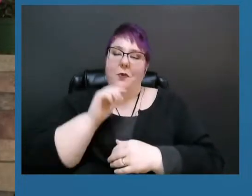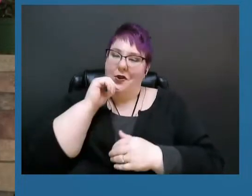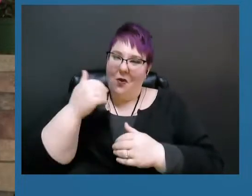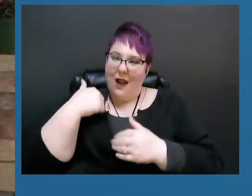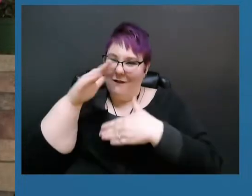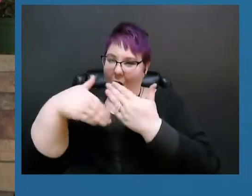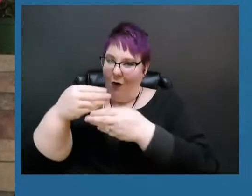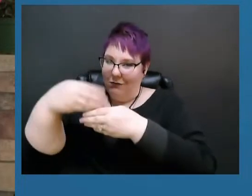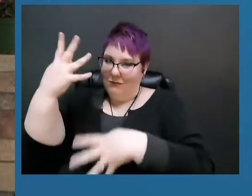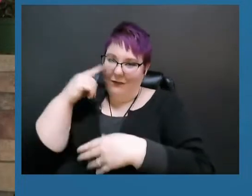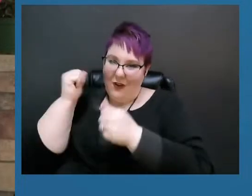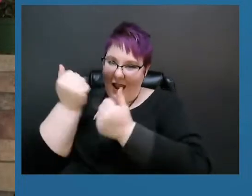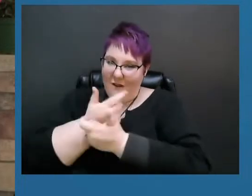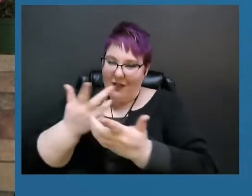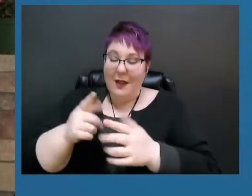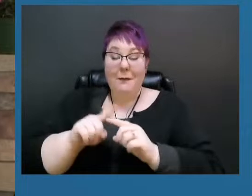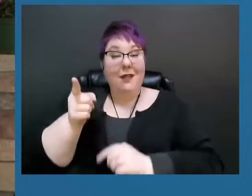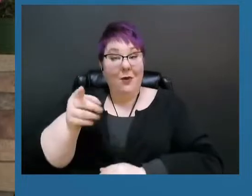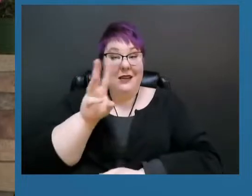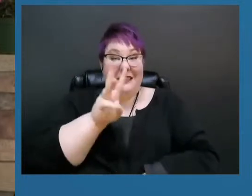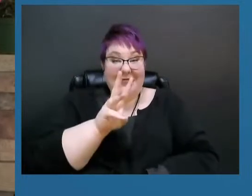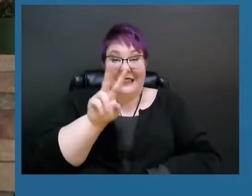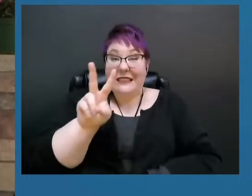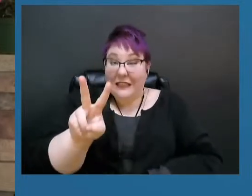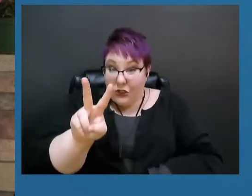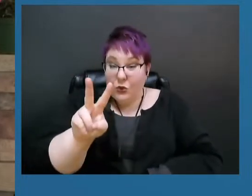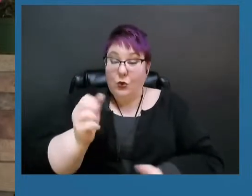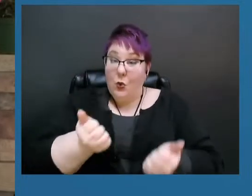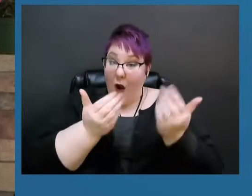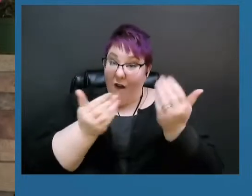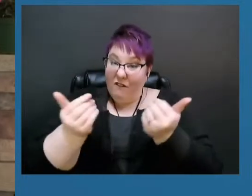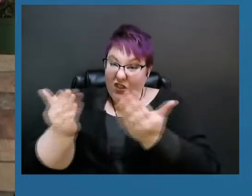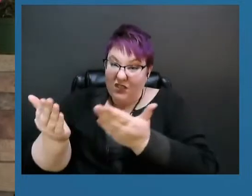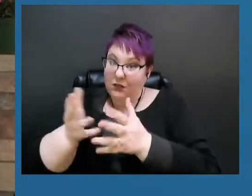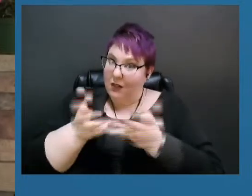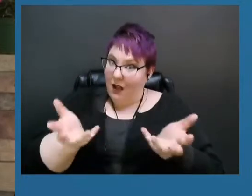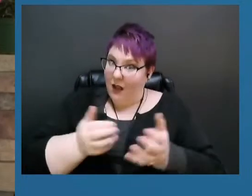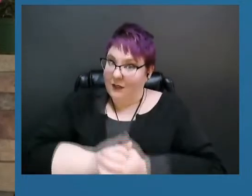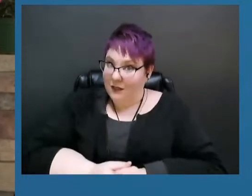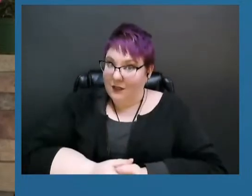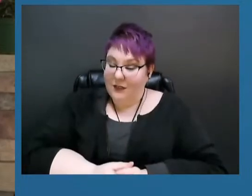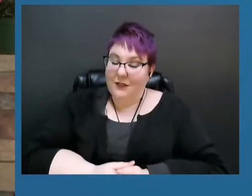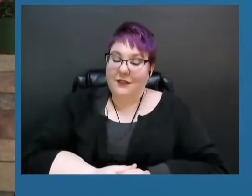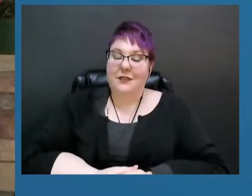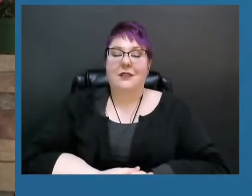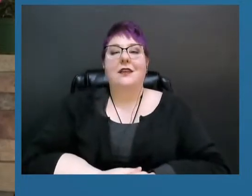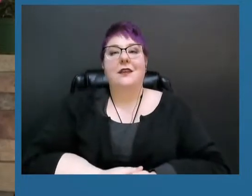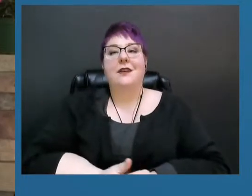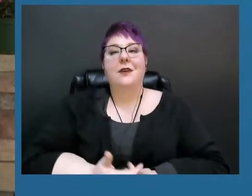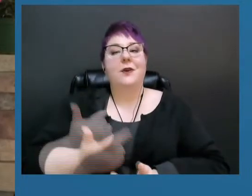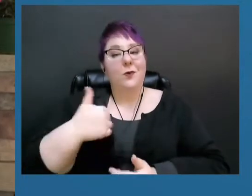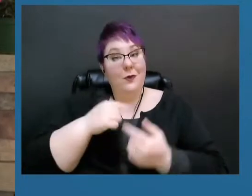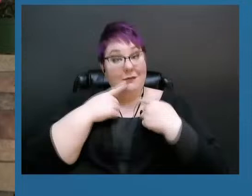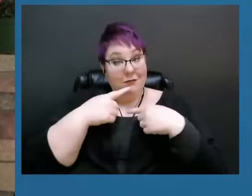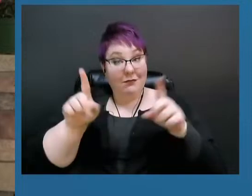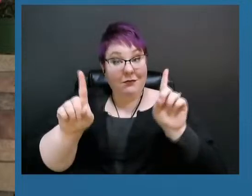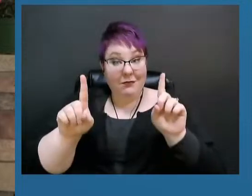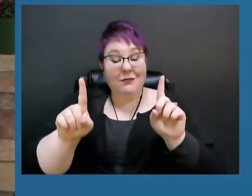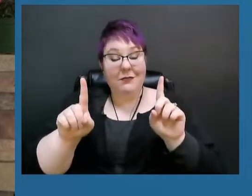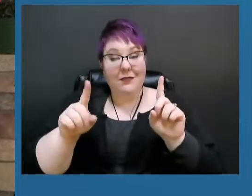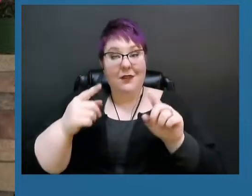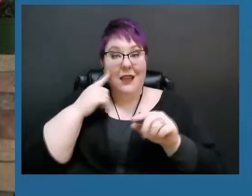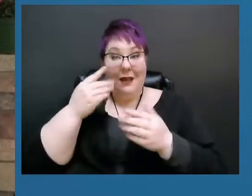vied for, there were a staggering 62 offers, which is a lot. We have been successful in acquiring